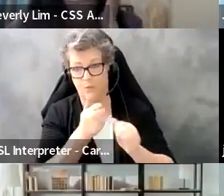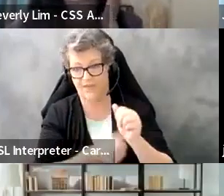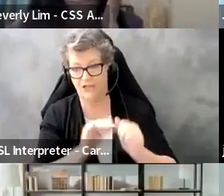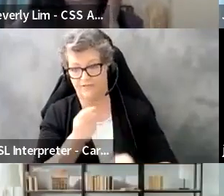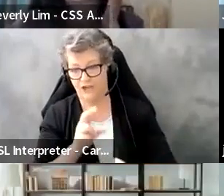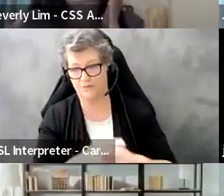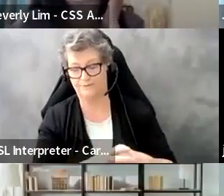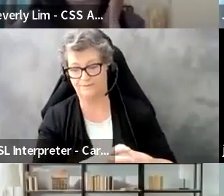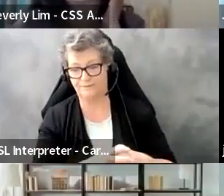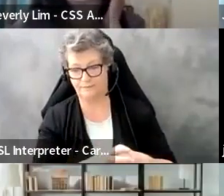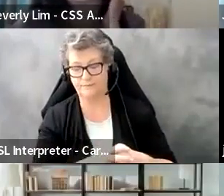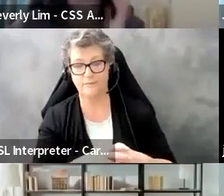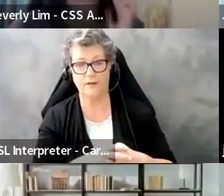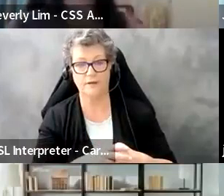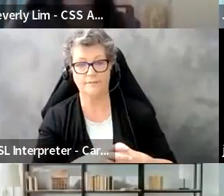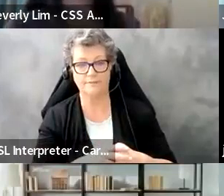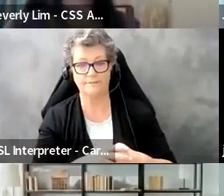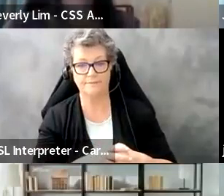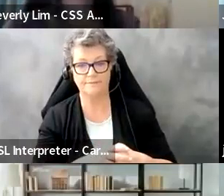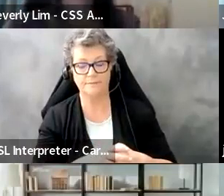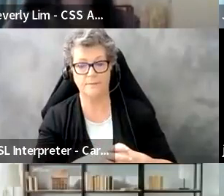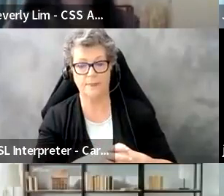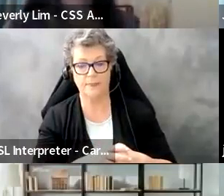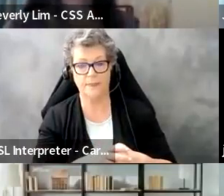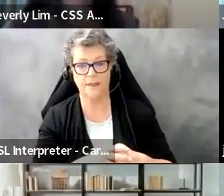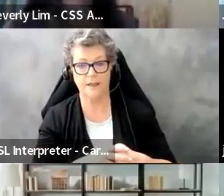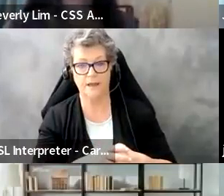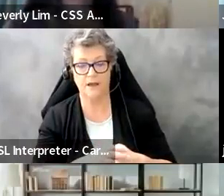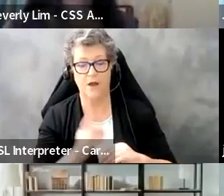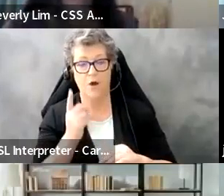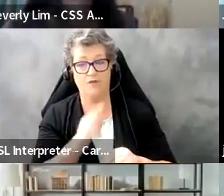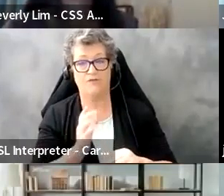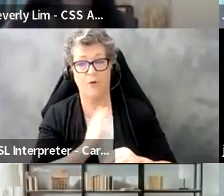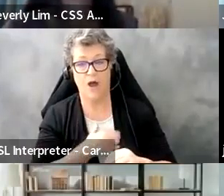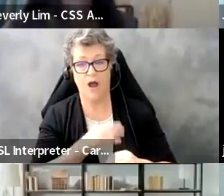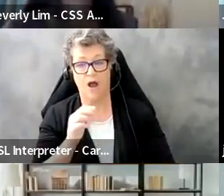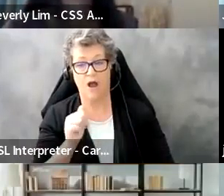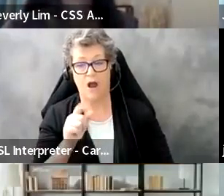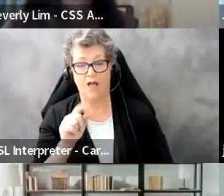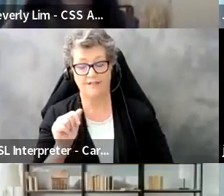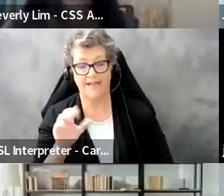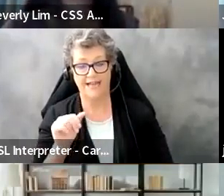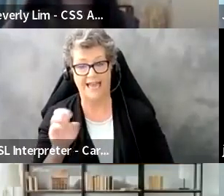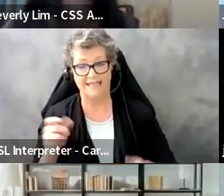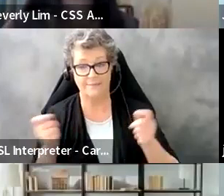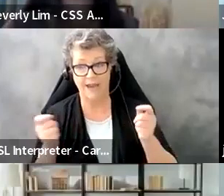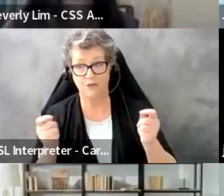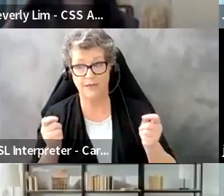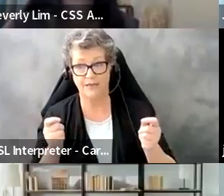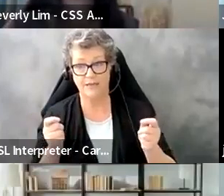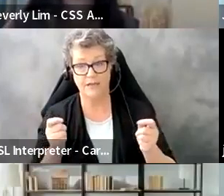vendor, transportation vendor. For our ALTA case management, we will